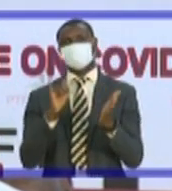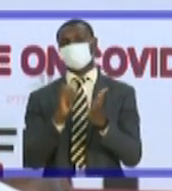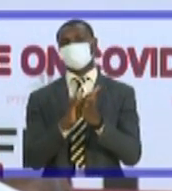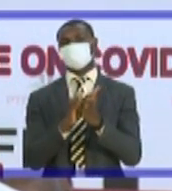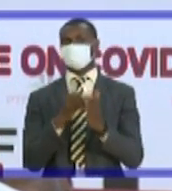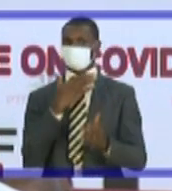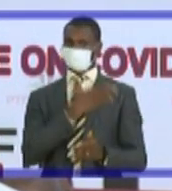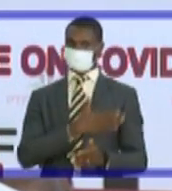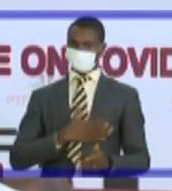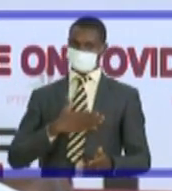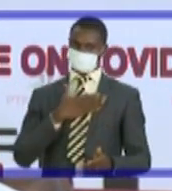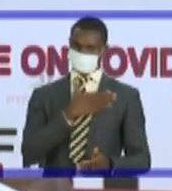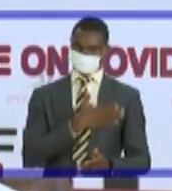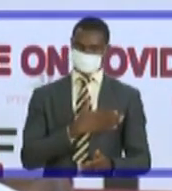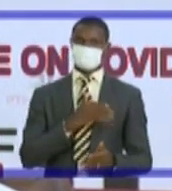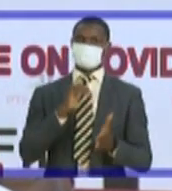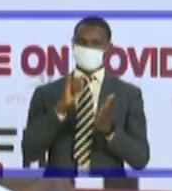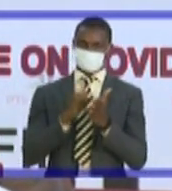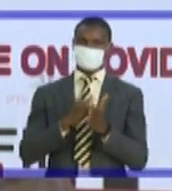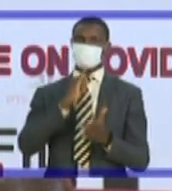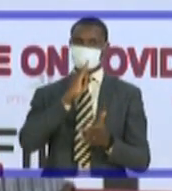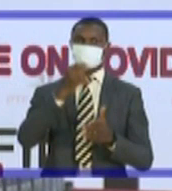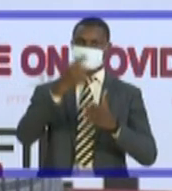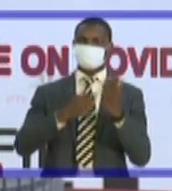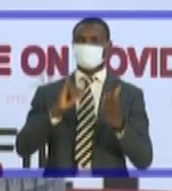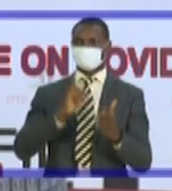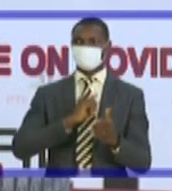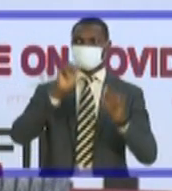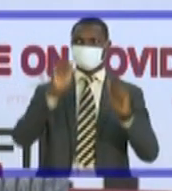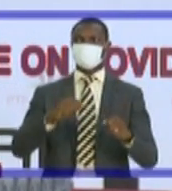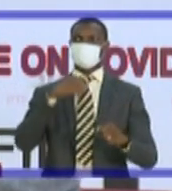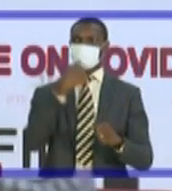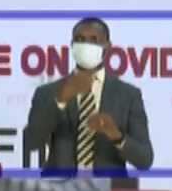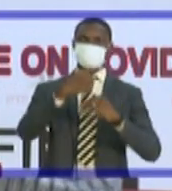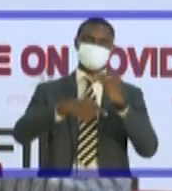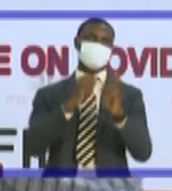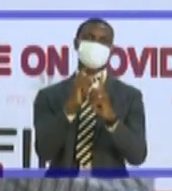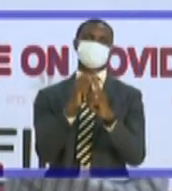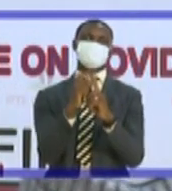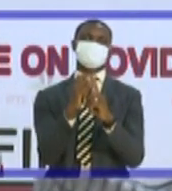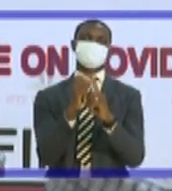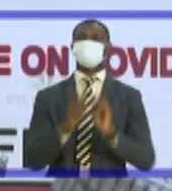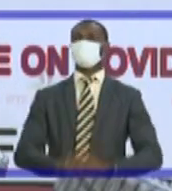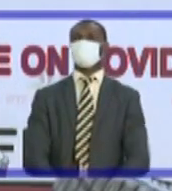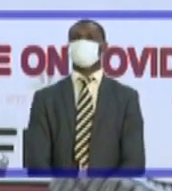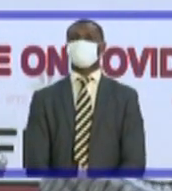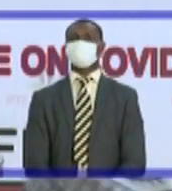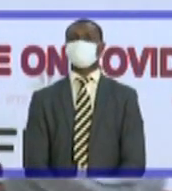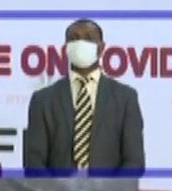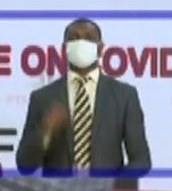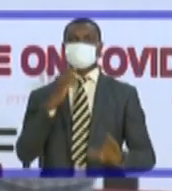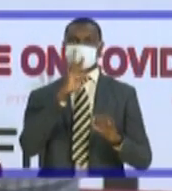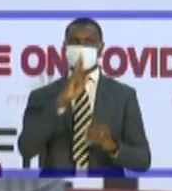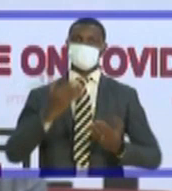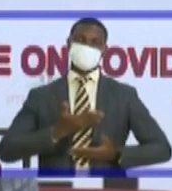please, this is what I can say on the issue of the rice. They are very happy